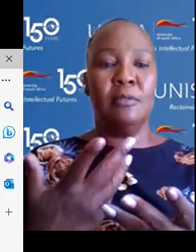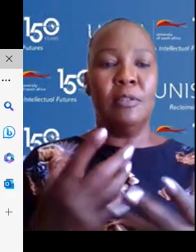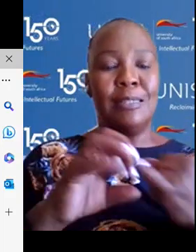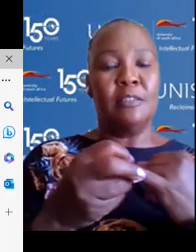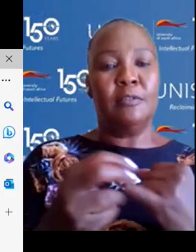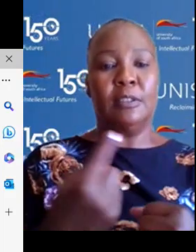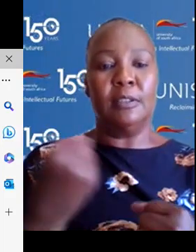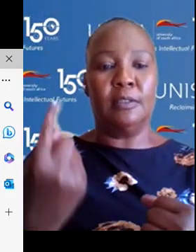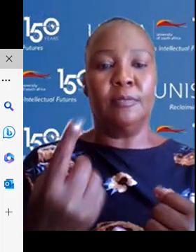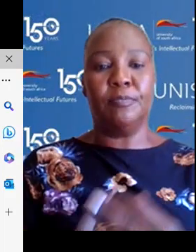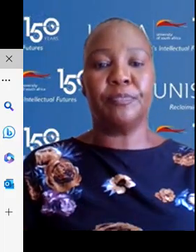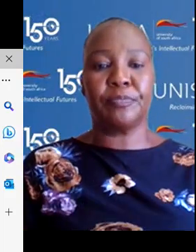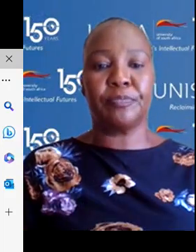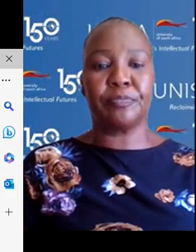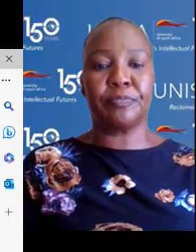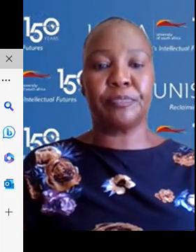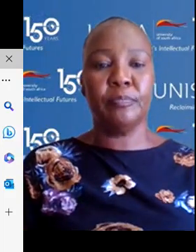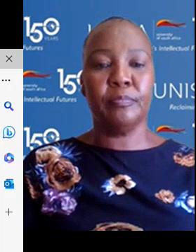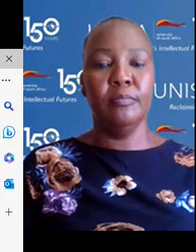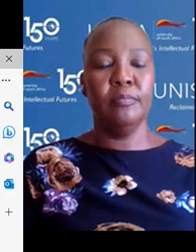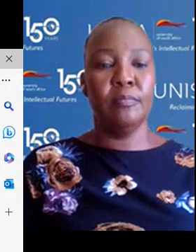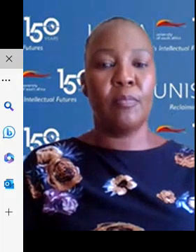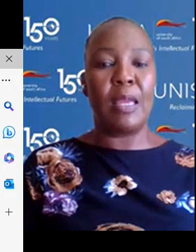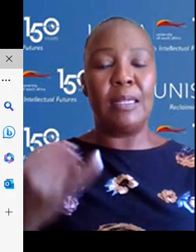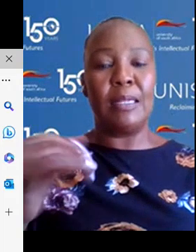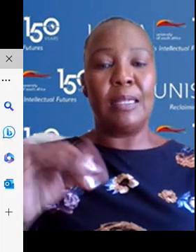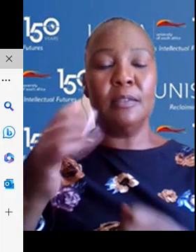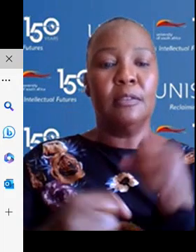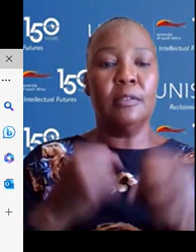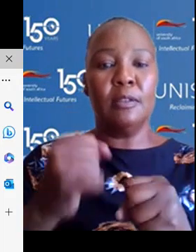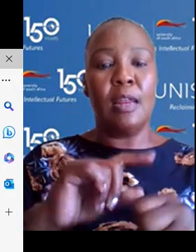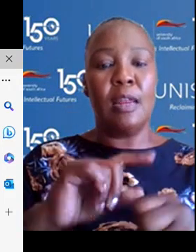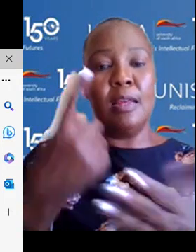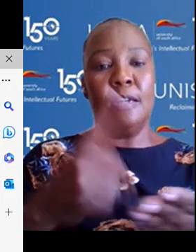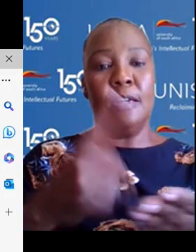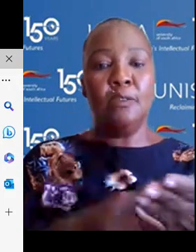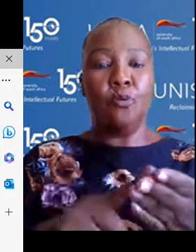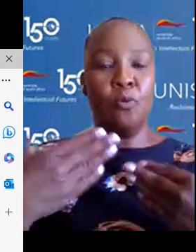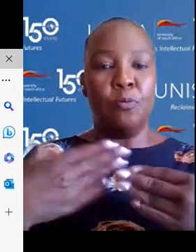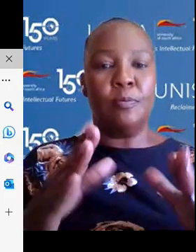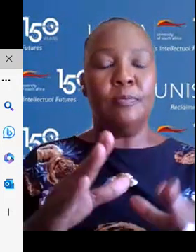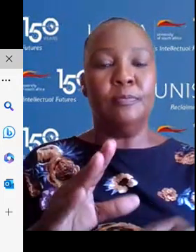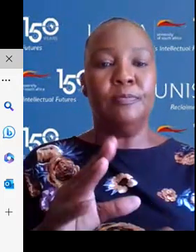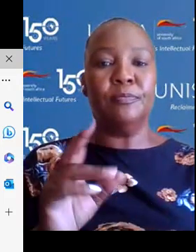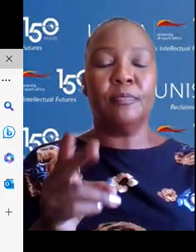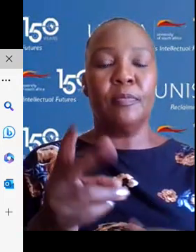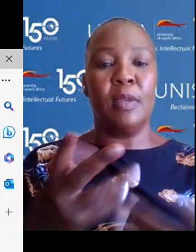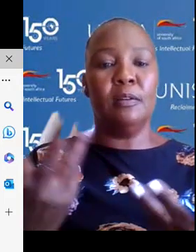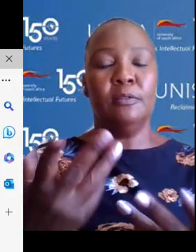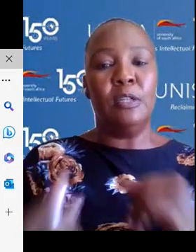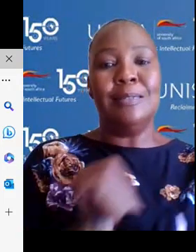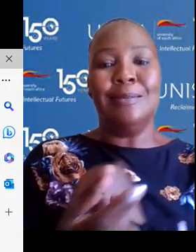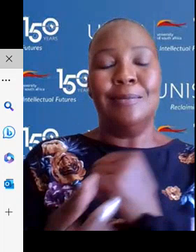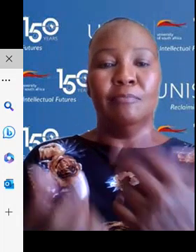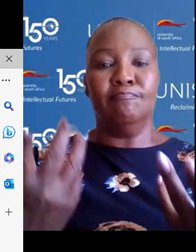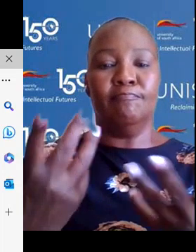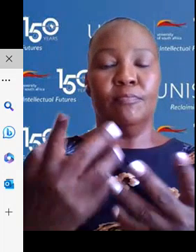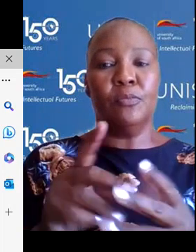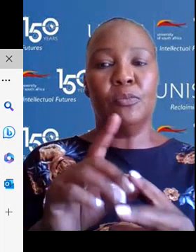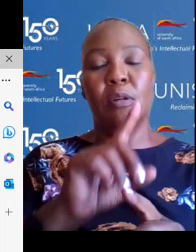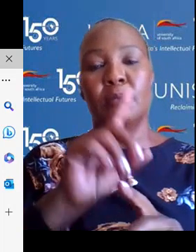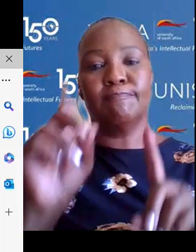then still struggling to do it, then next week when we open up the session, we will ask you if there is any areas that you